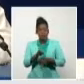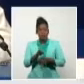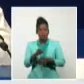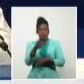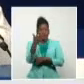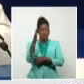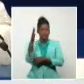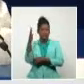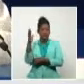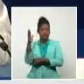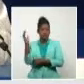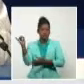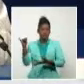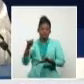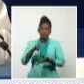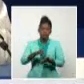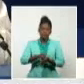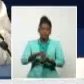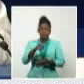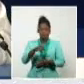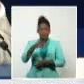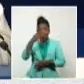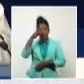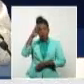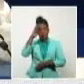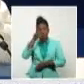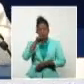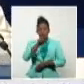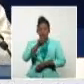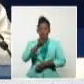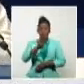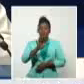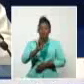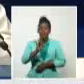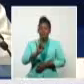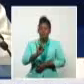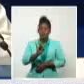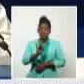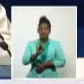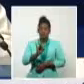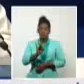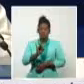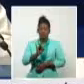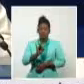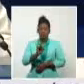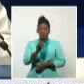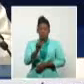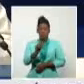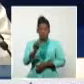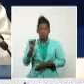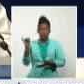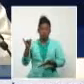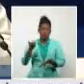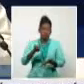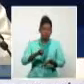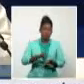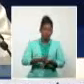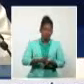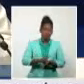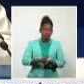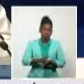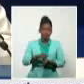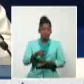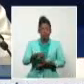país 147 viajeros cubanos, Turning now to the migratory flow, yesterday, de ellos